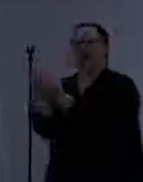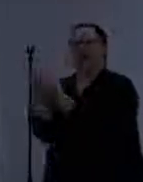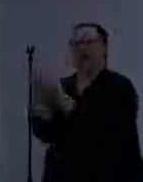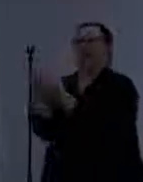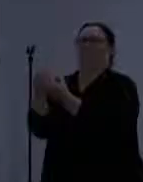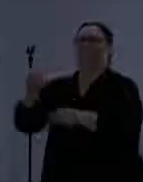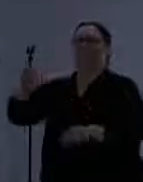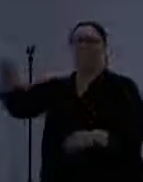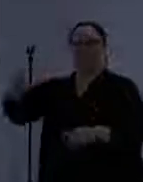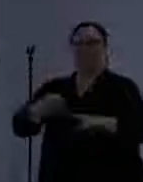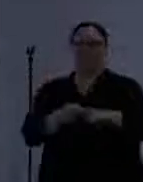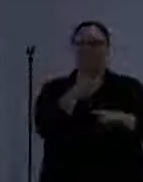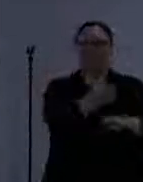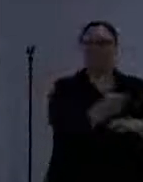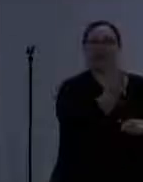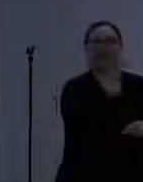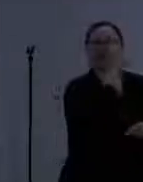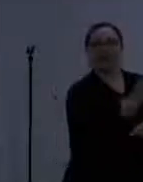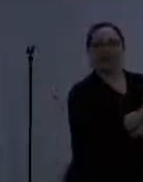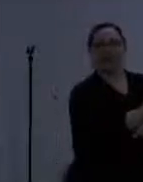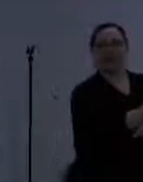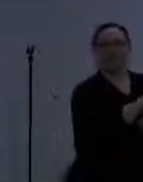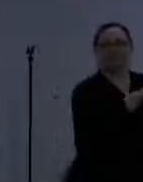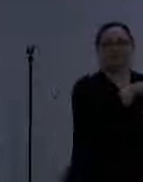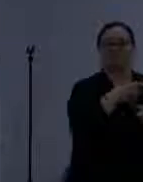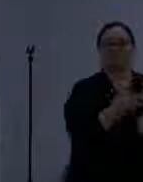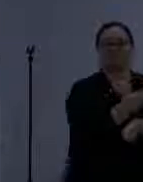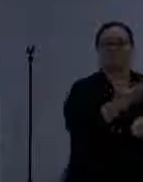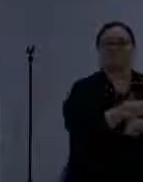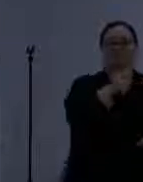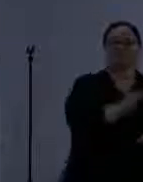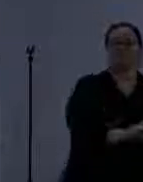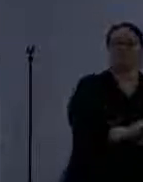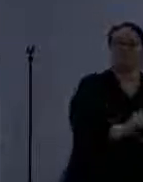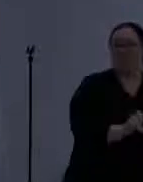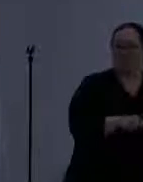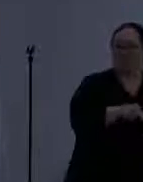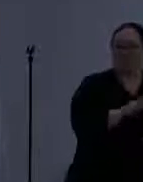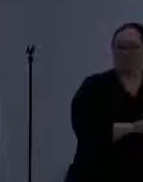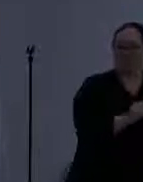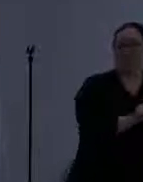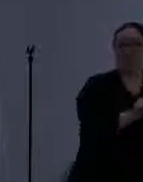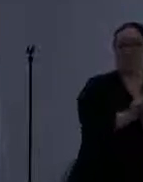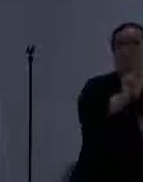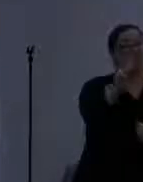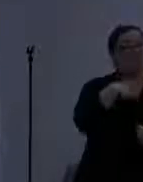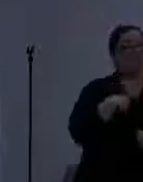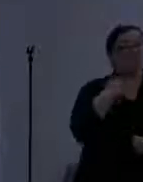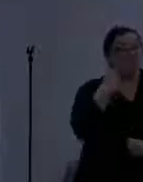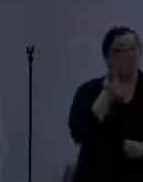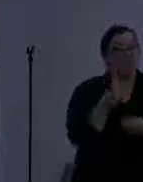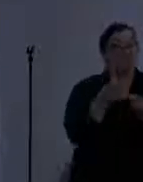had quite a bit of experience with is actually monetary fraud,